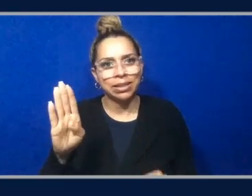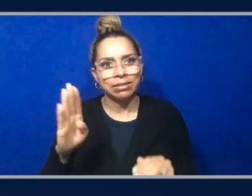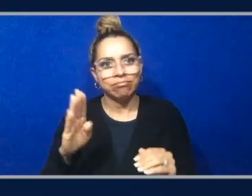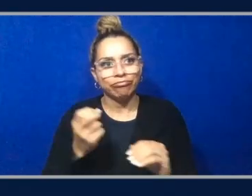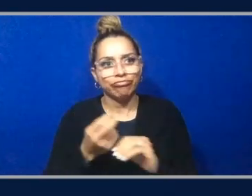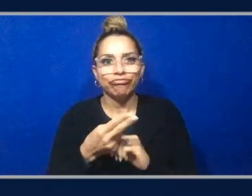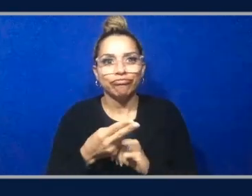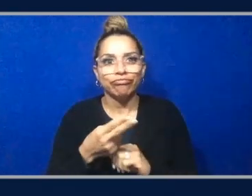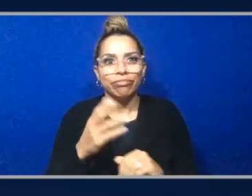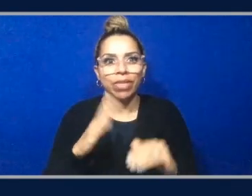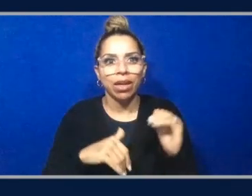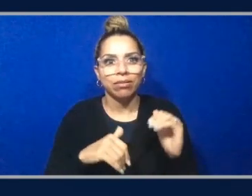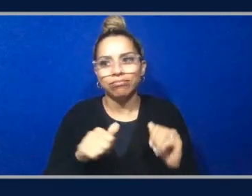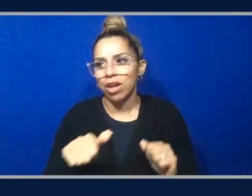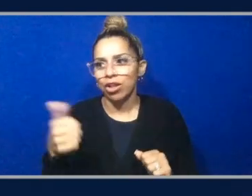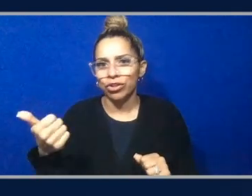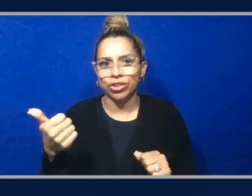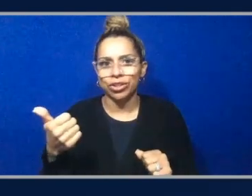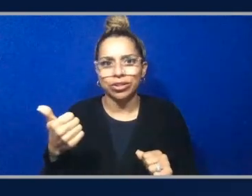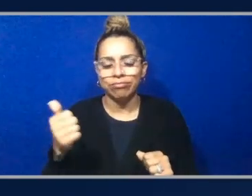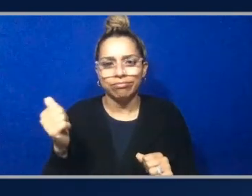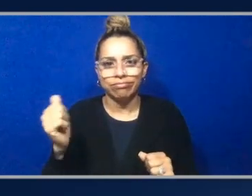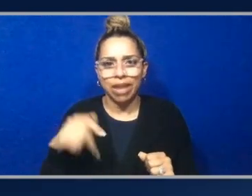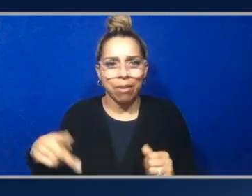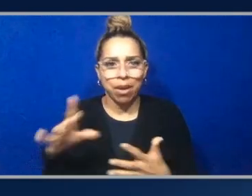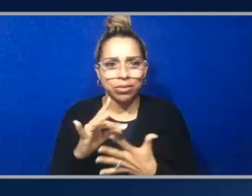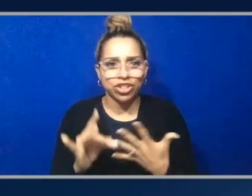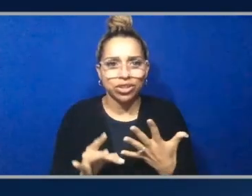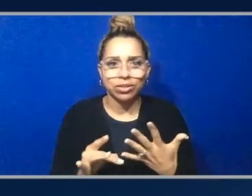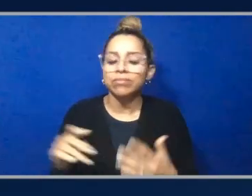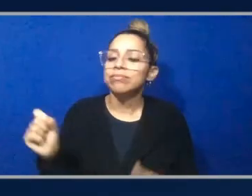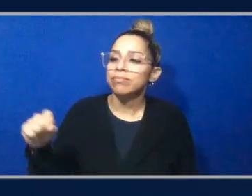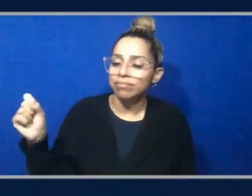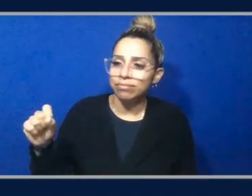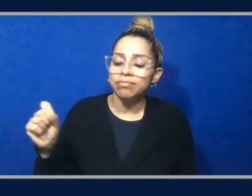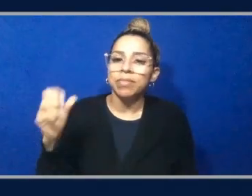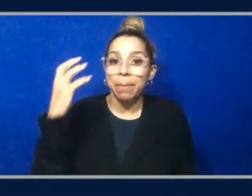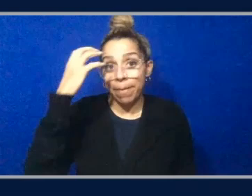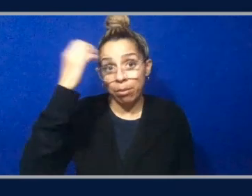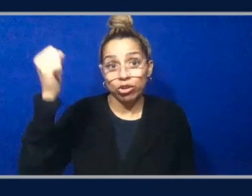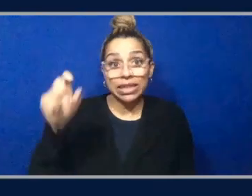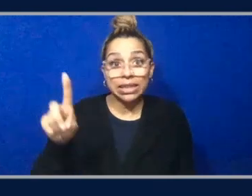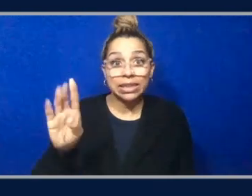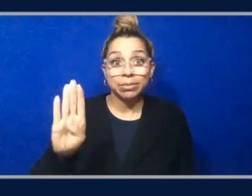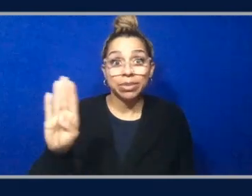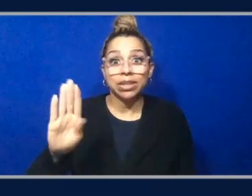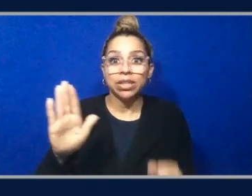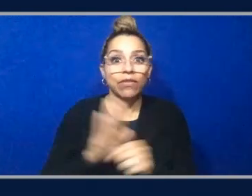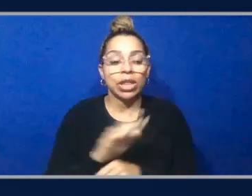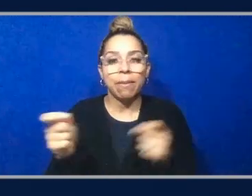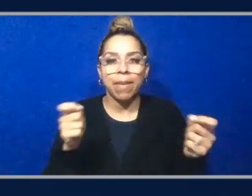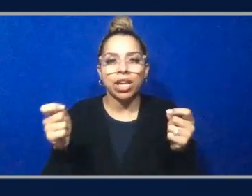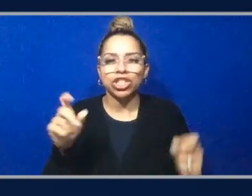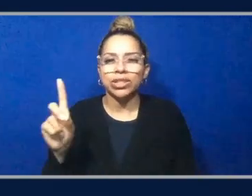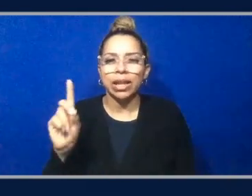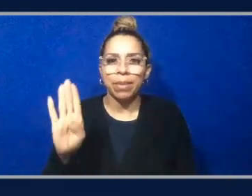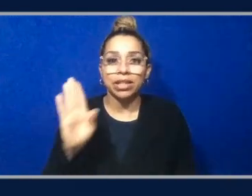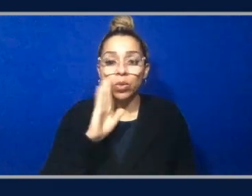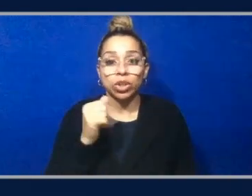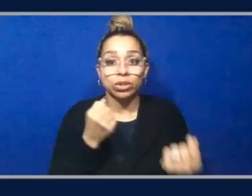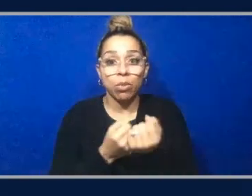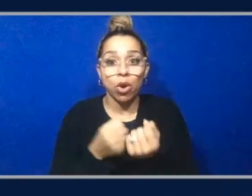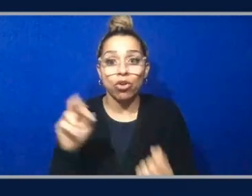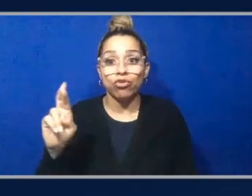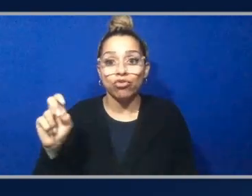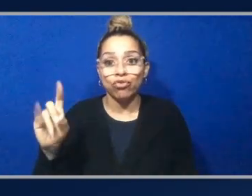sure. That's a good question. So MemoryDB is a fully managed database that supports Redis and Valkey.